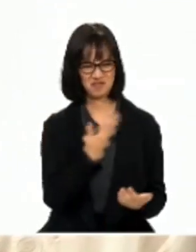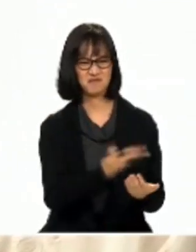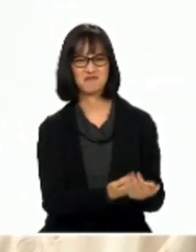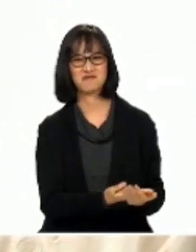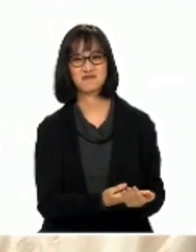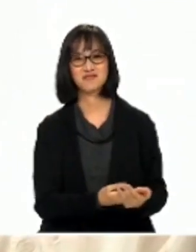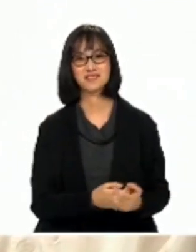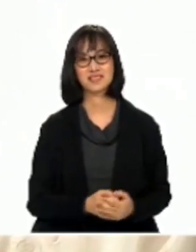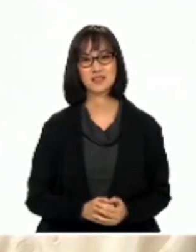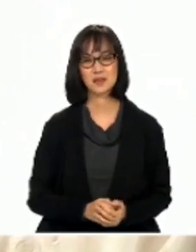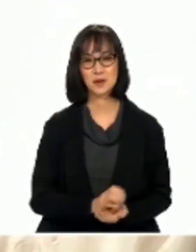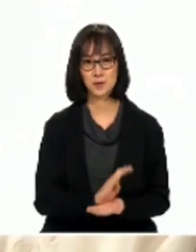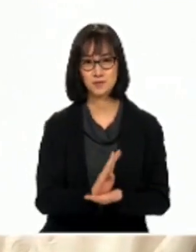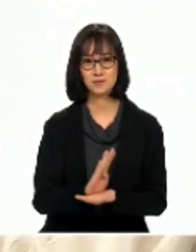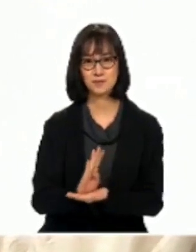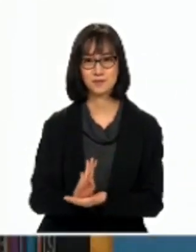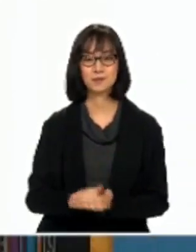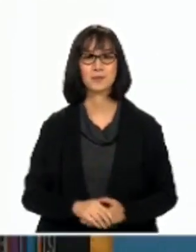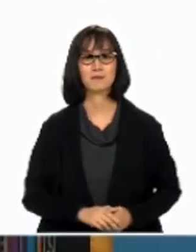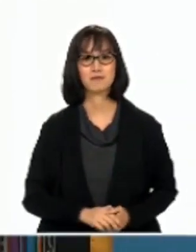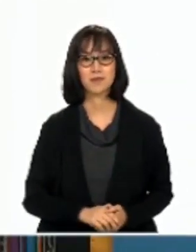Alam mo,